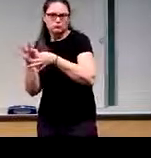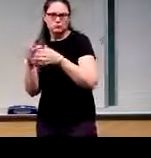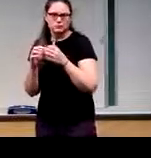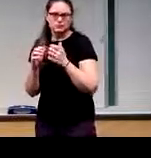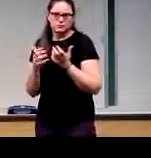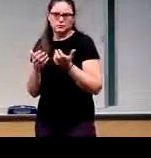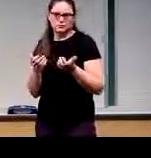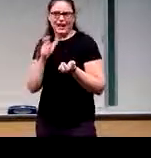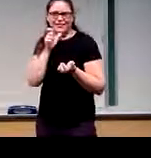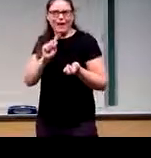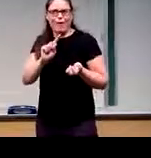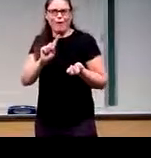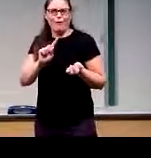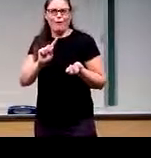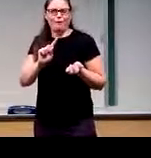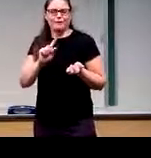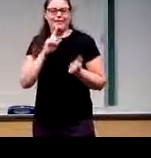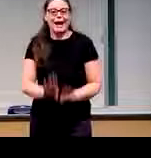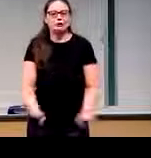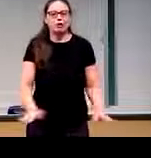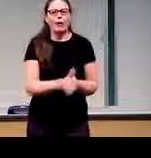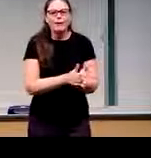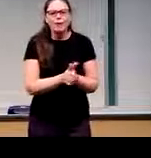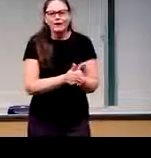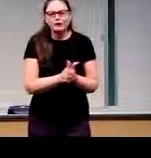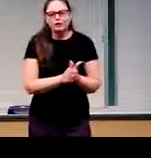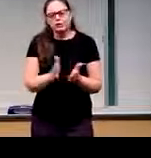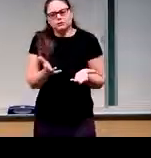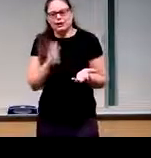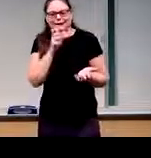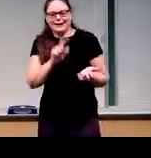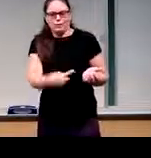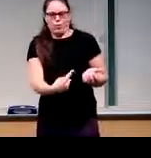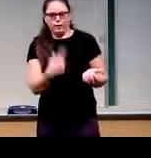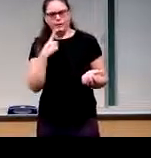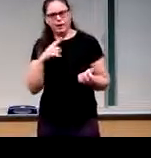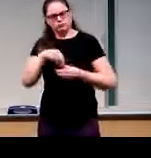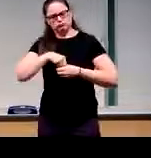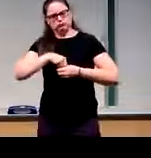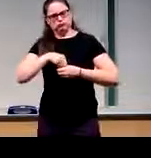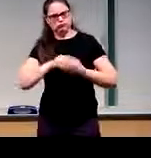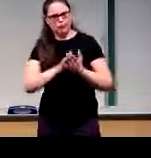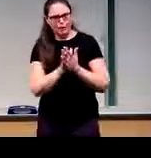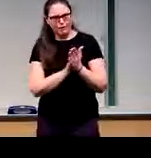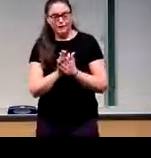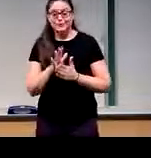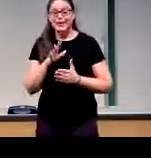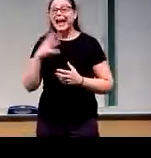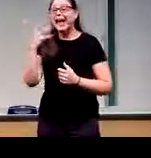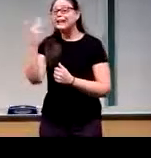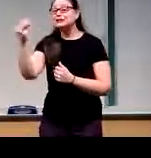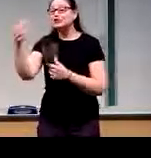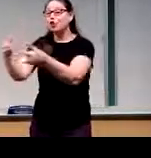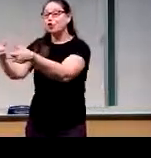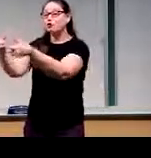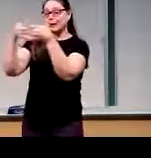is not the motivation for young children's helping behavior. In fact, external rewards dampen